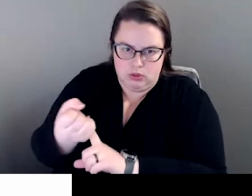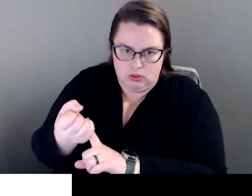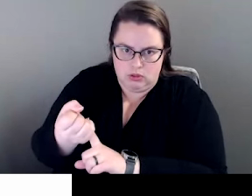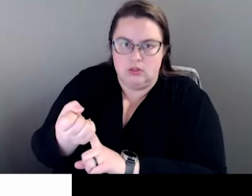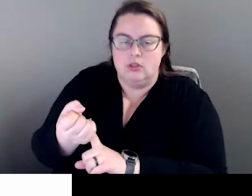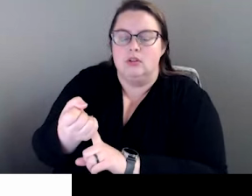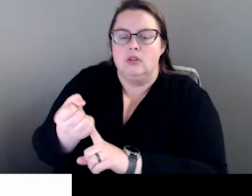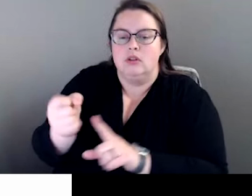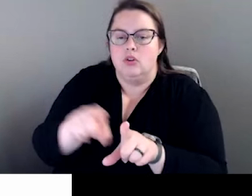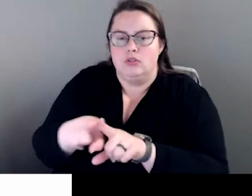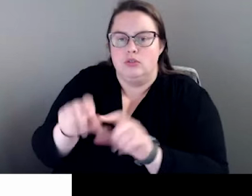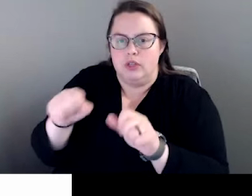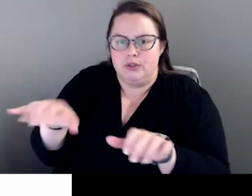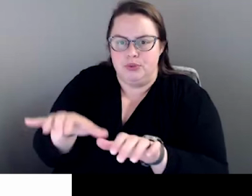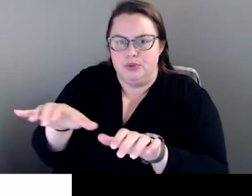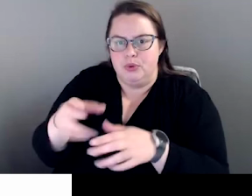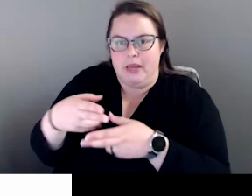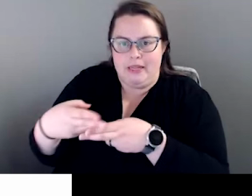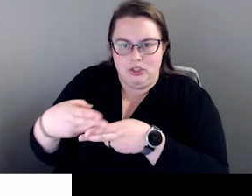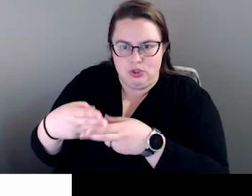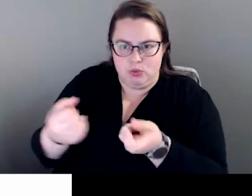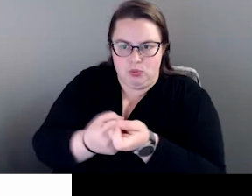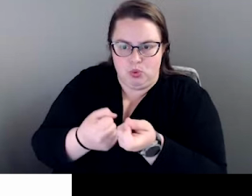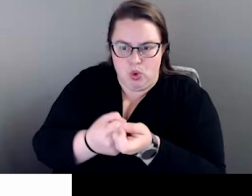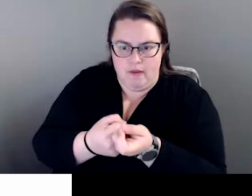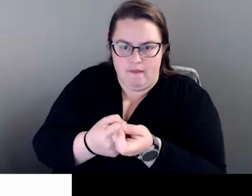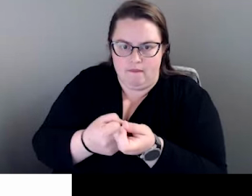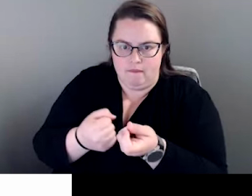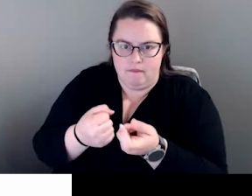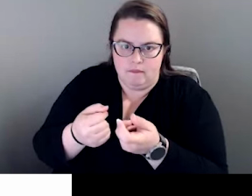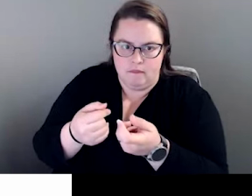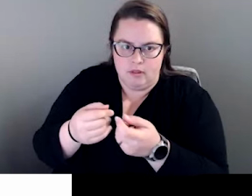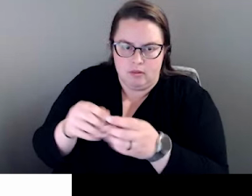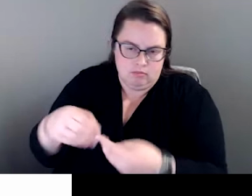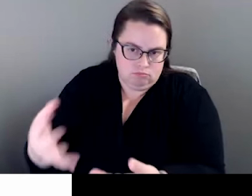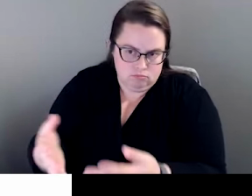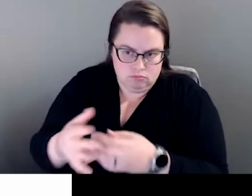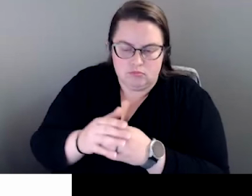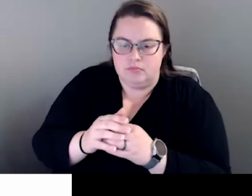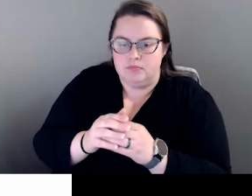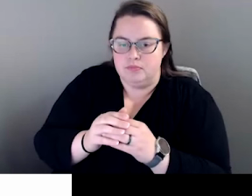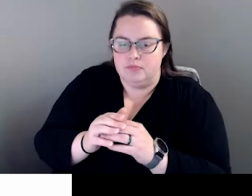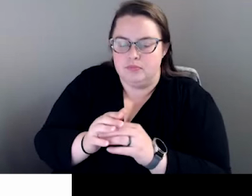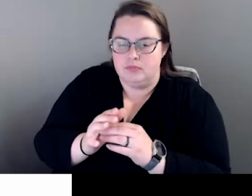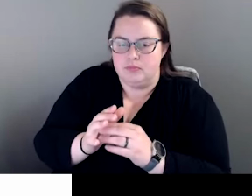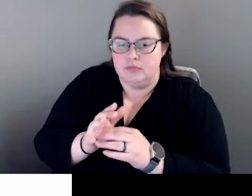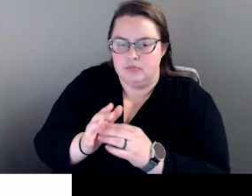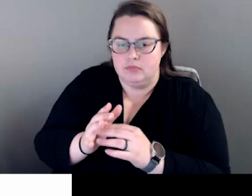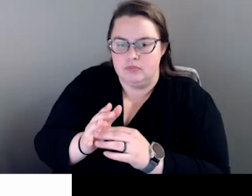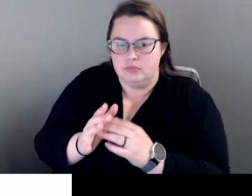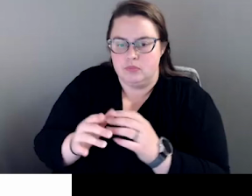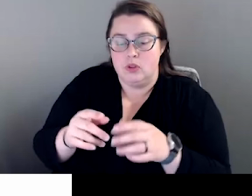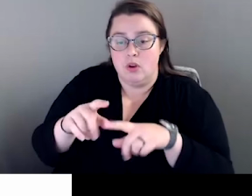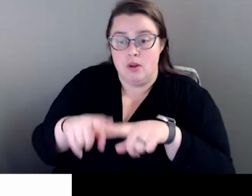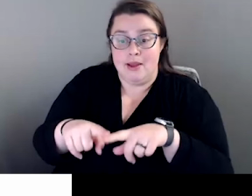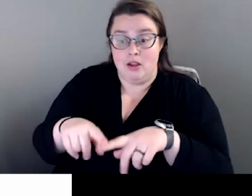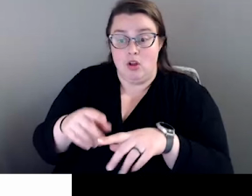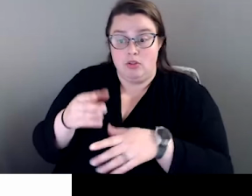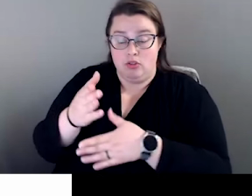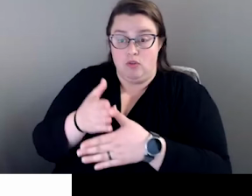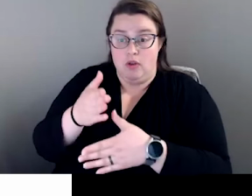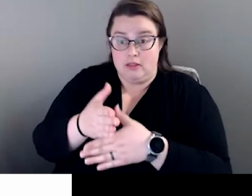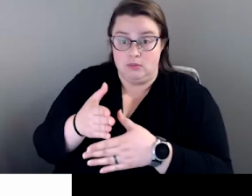also do interim supportive measures. So depending on what the harassment is in